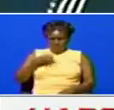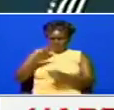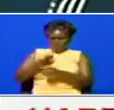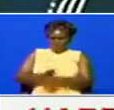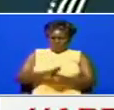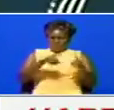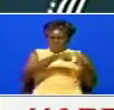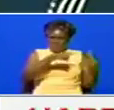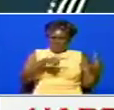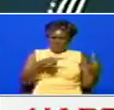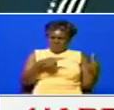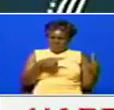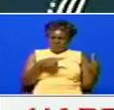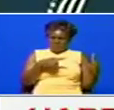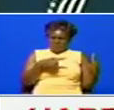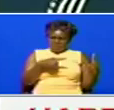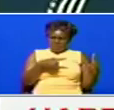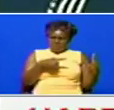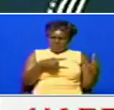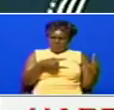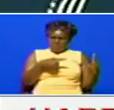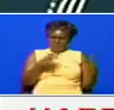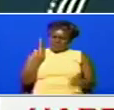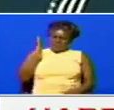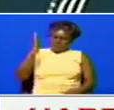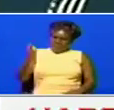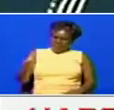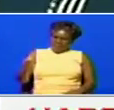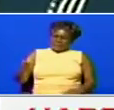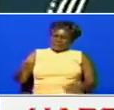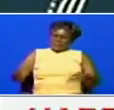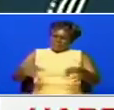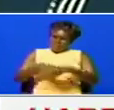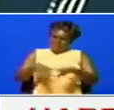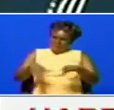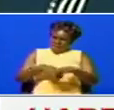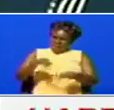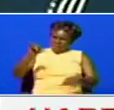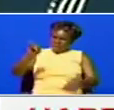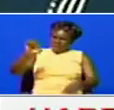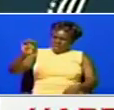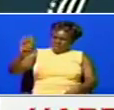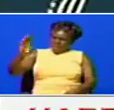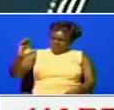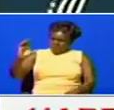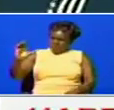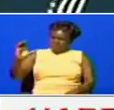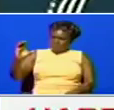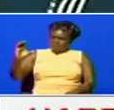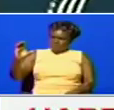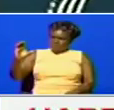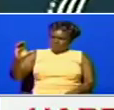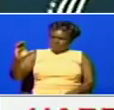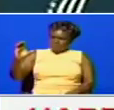murder, the direct colleagues of Chris Misando, if the people who were on